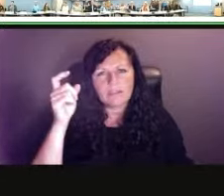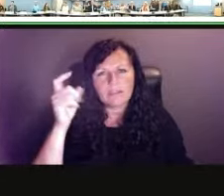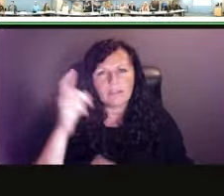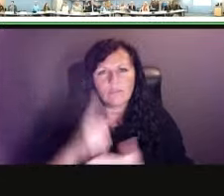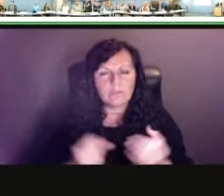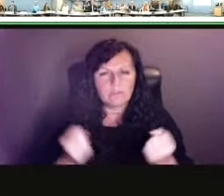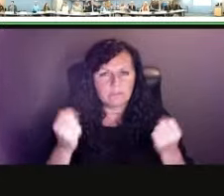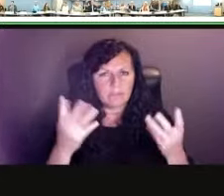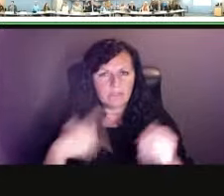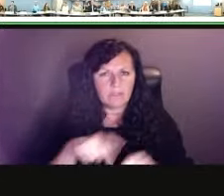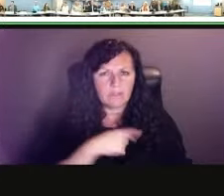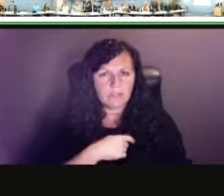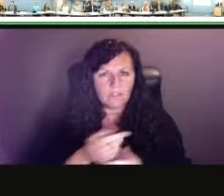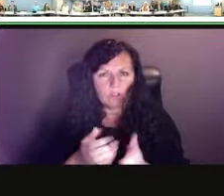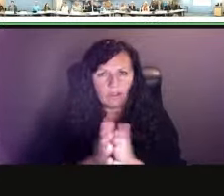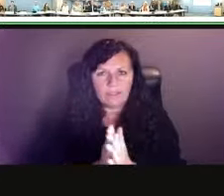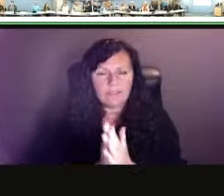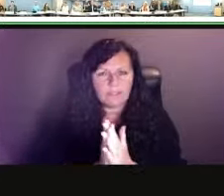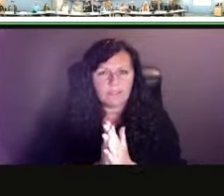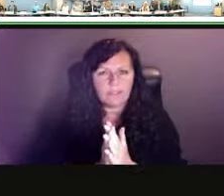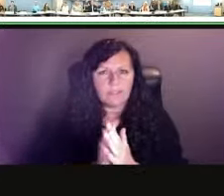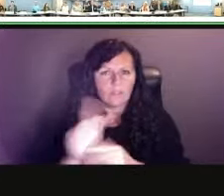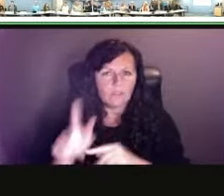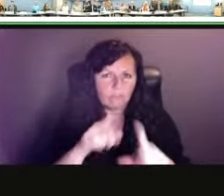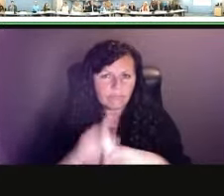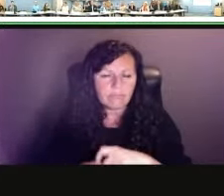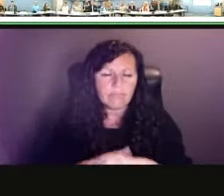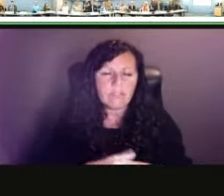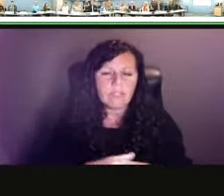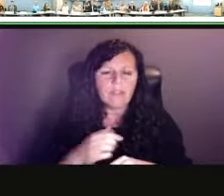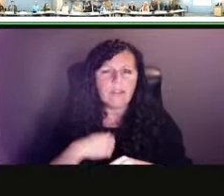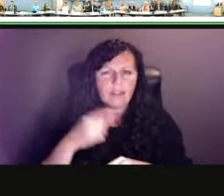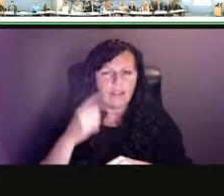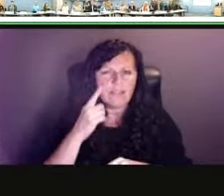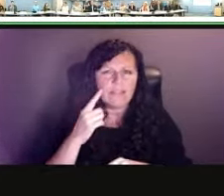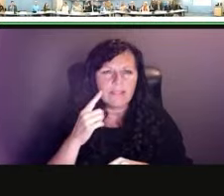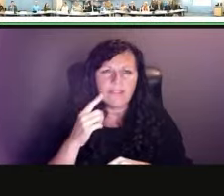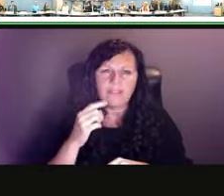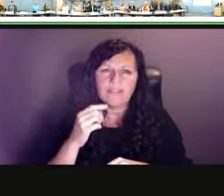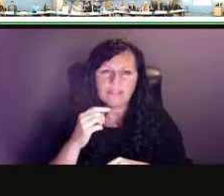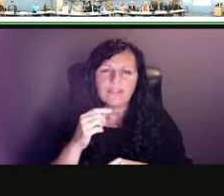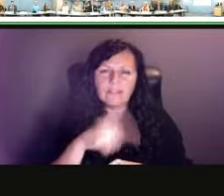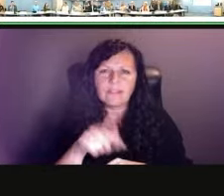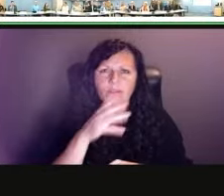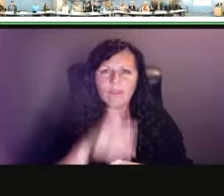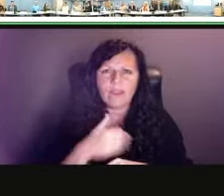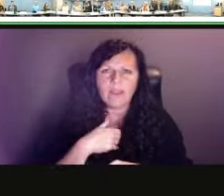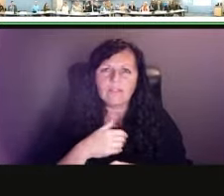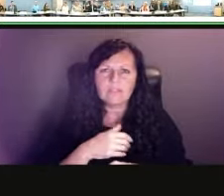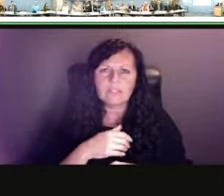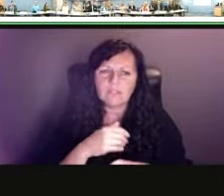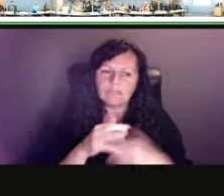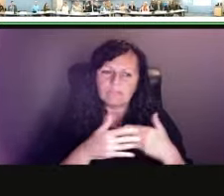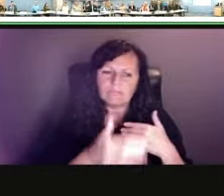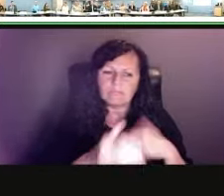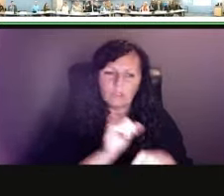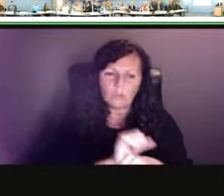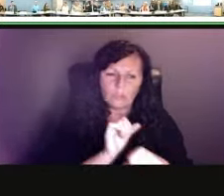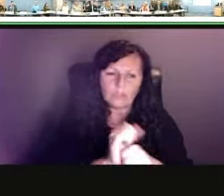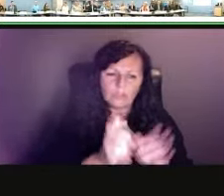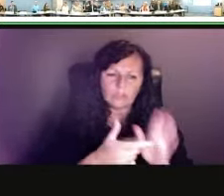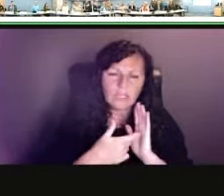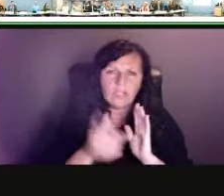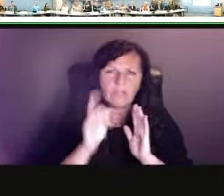are asking, I think you're gonna have work cut out trying to piece out what things